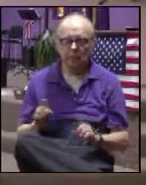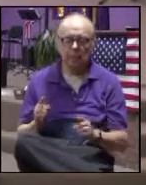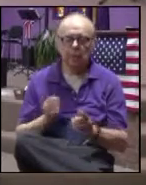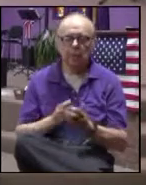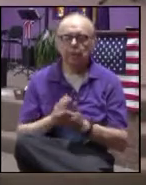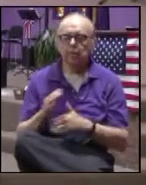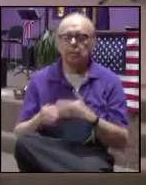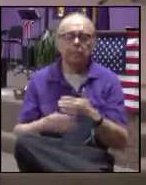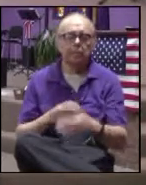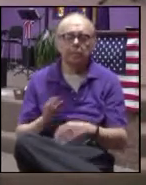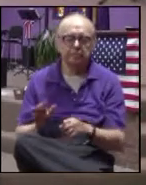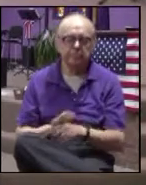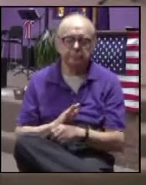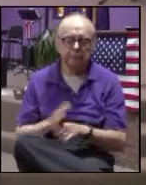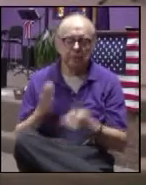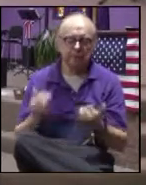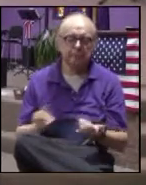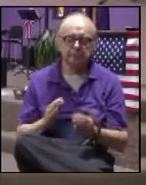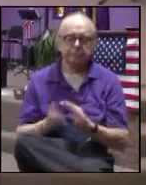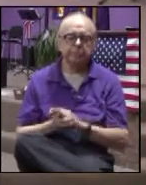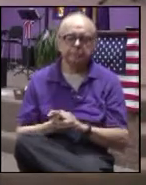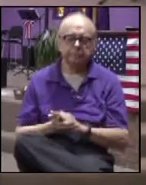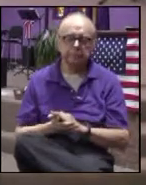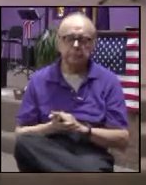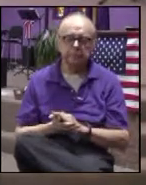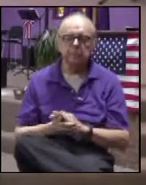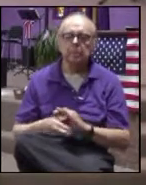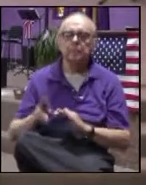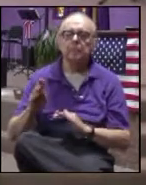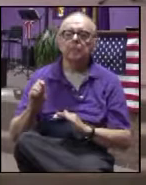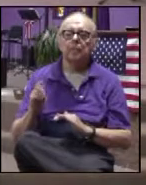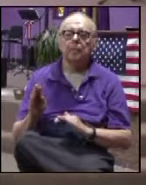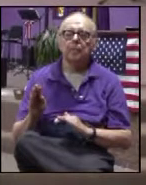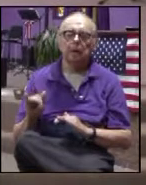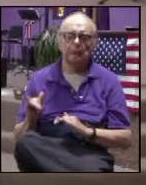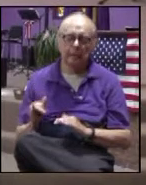whole process and has now become a rabbi.